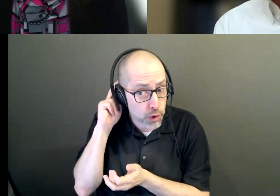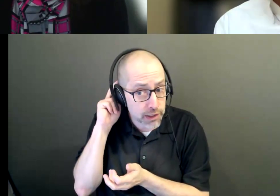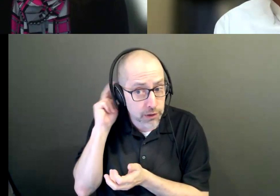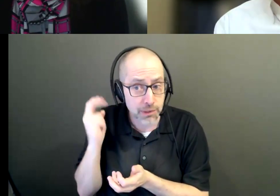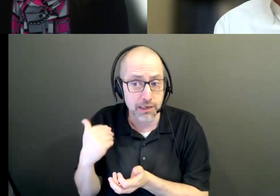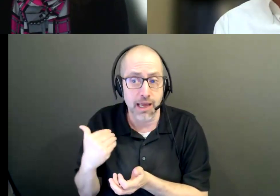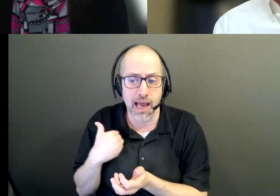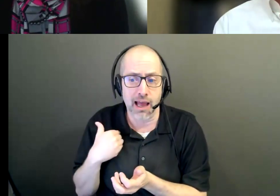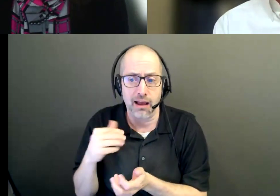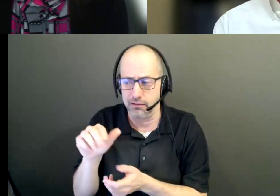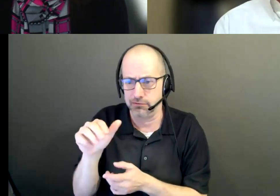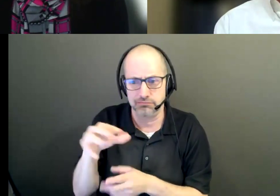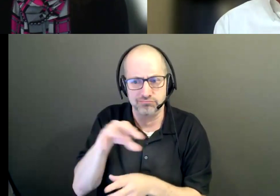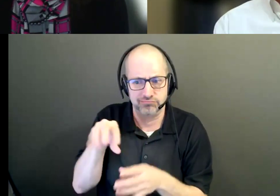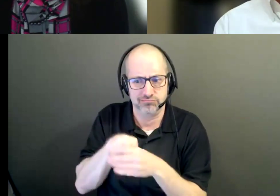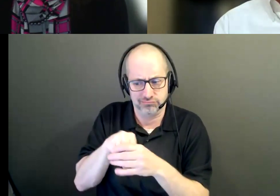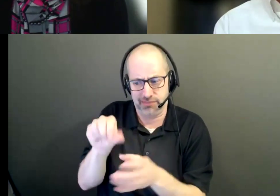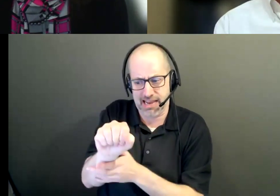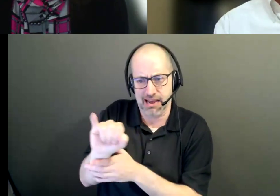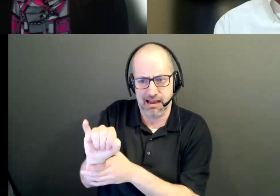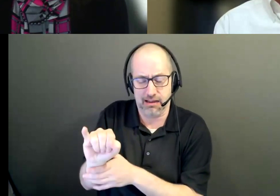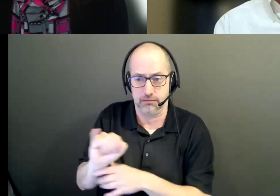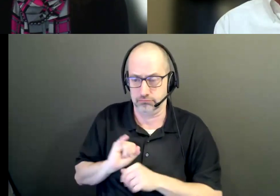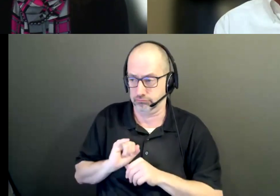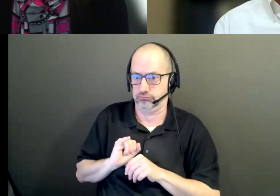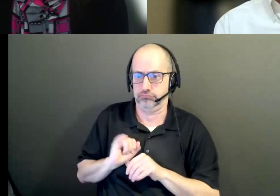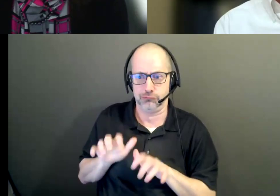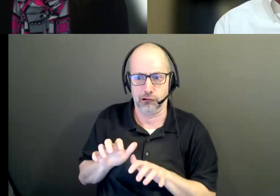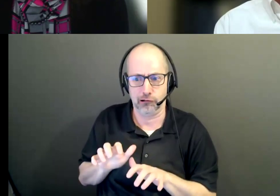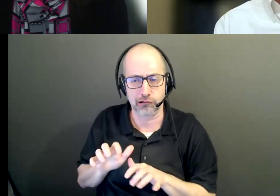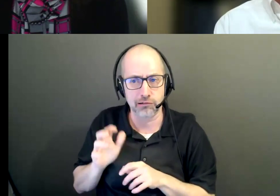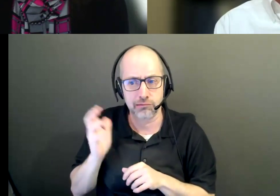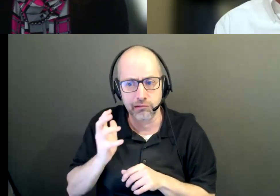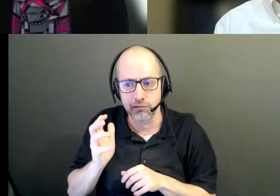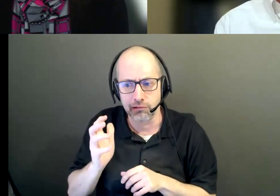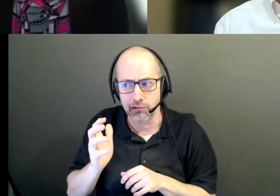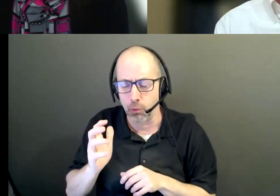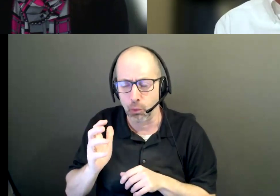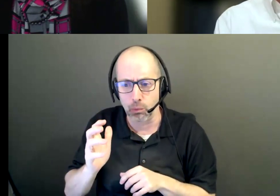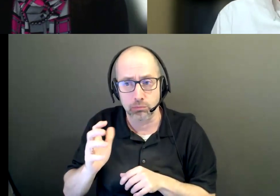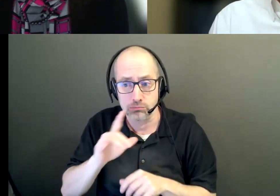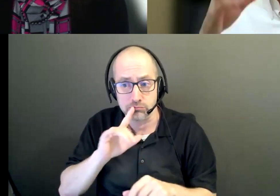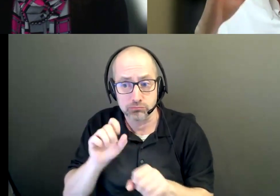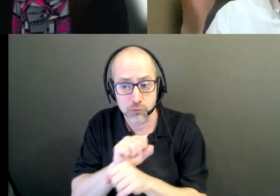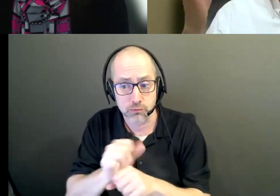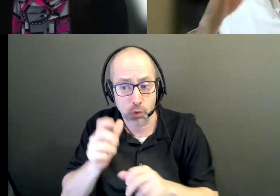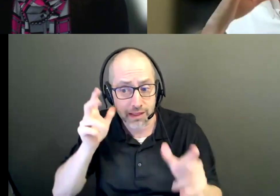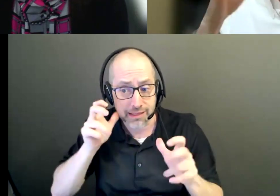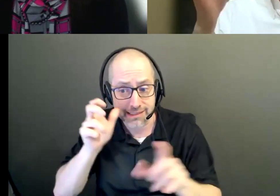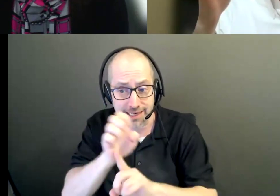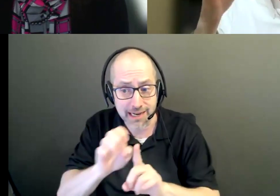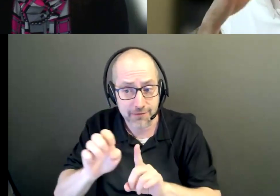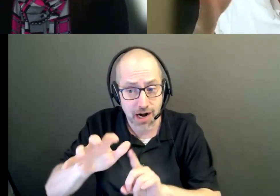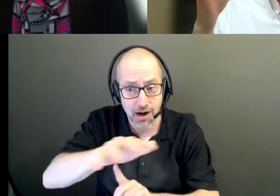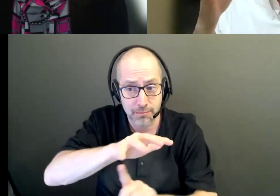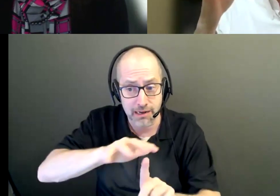artificial intelligence. It's shocking on how well it does in the listening environment, and it can